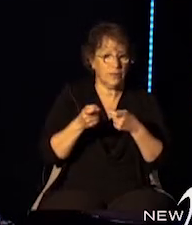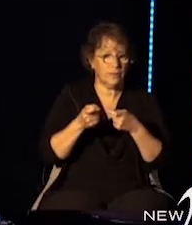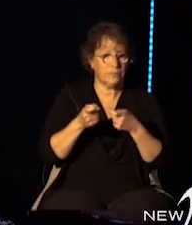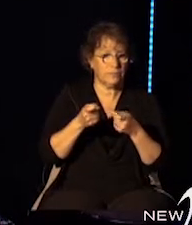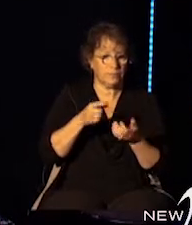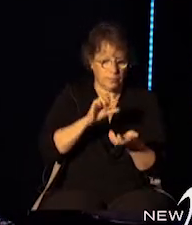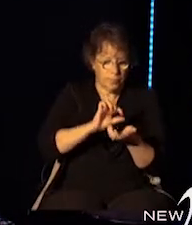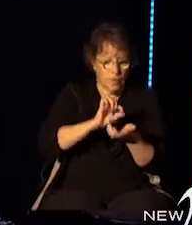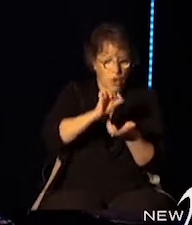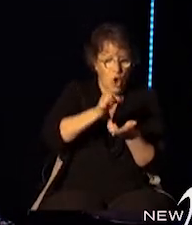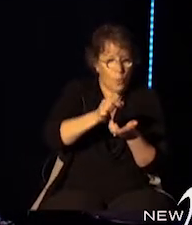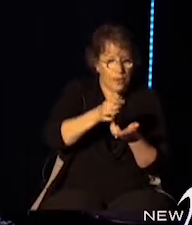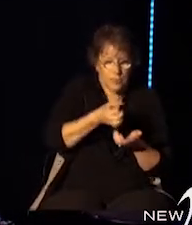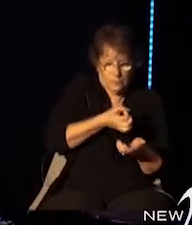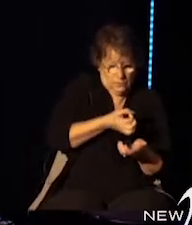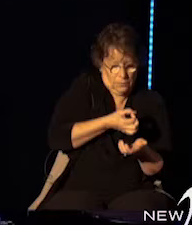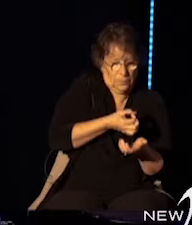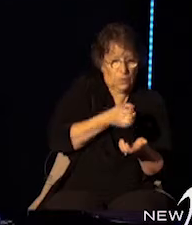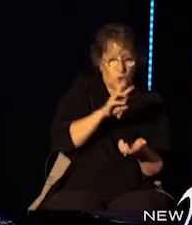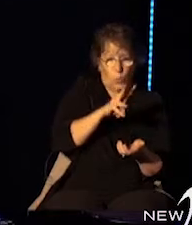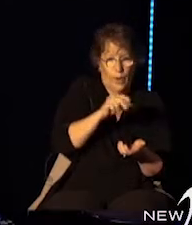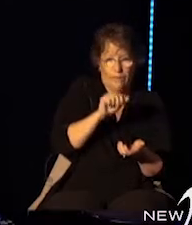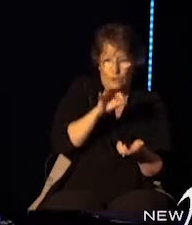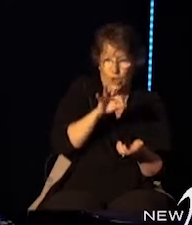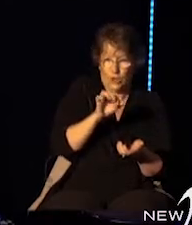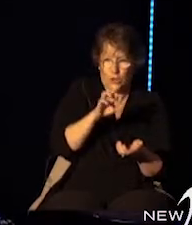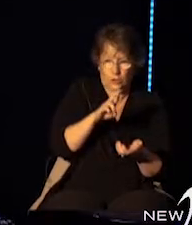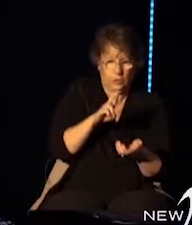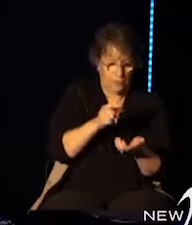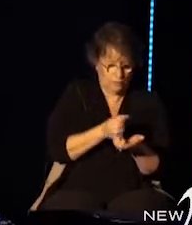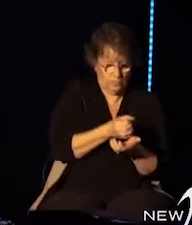ahead and open the little wafer part and grab that.